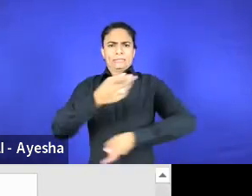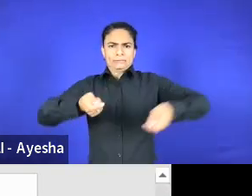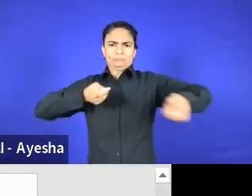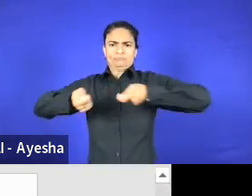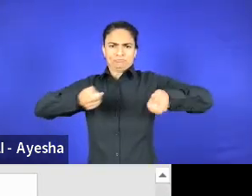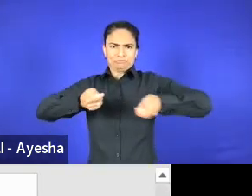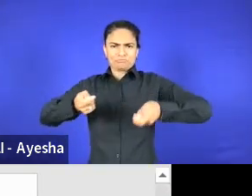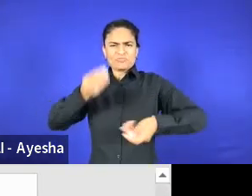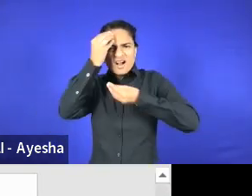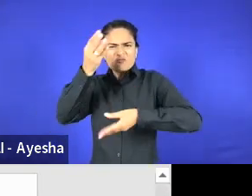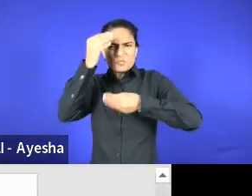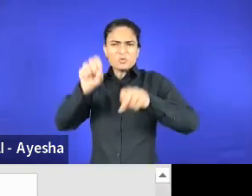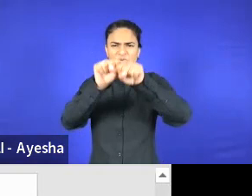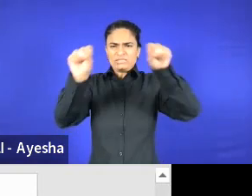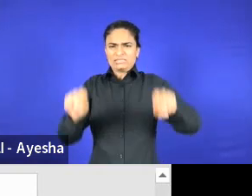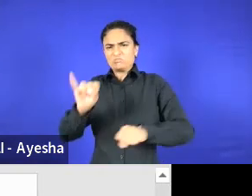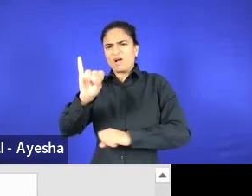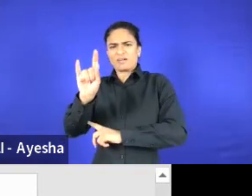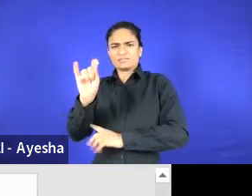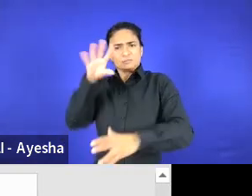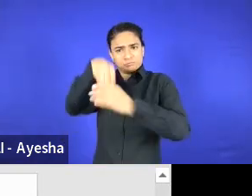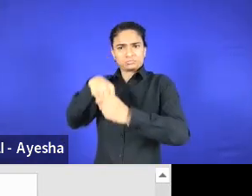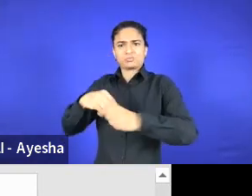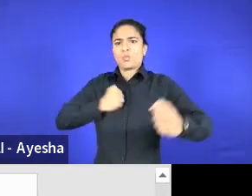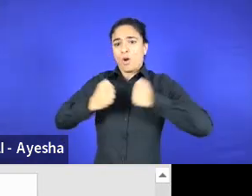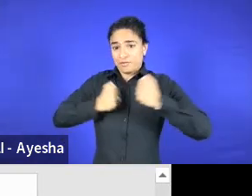of all, I wish